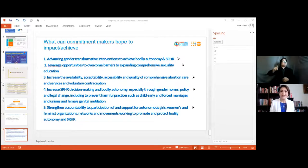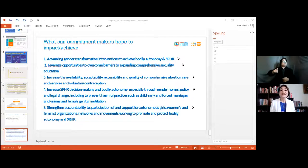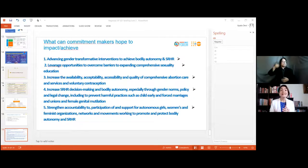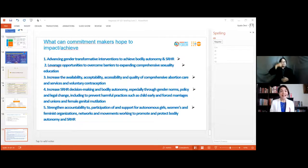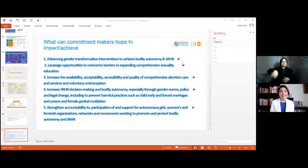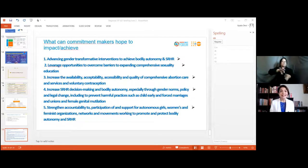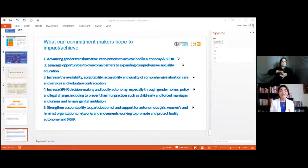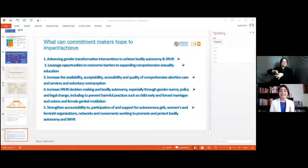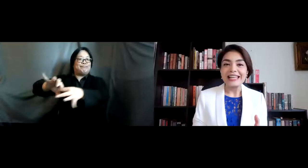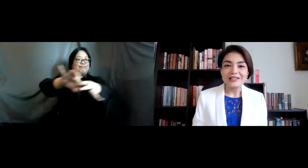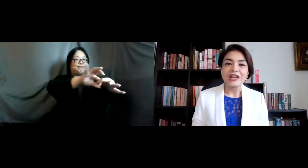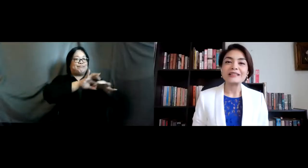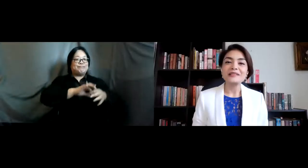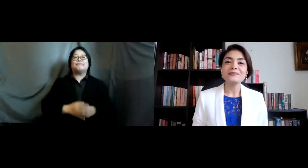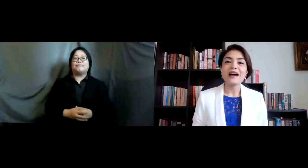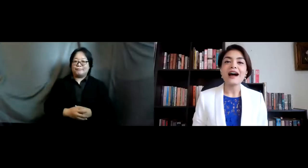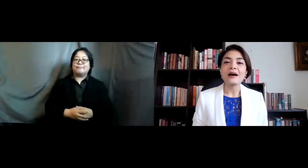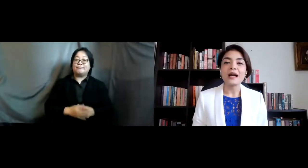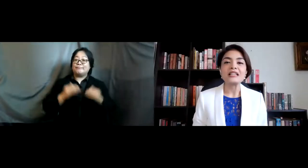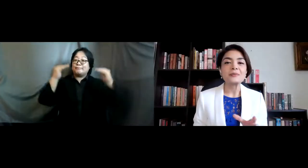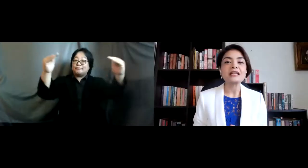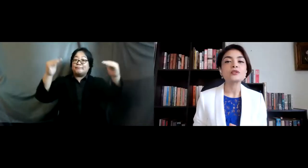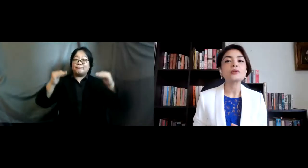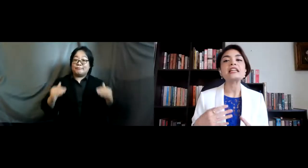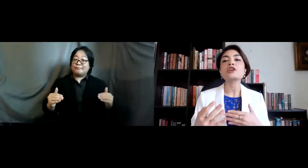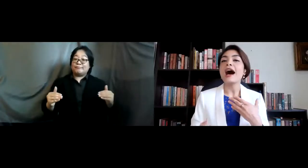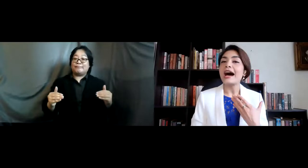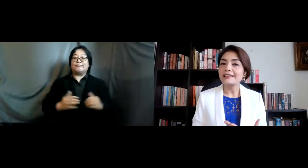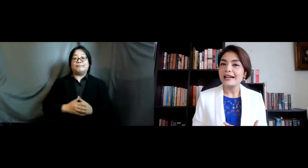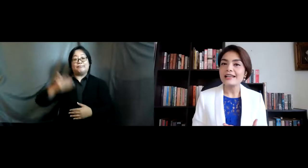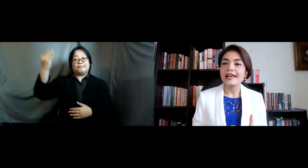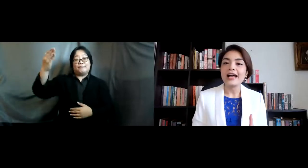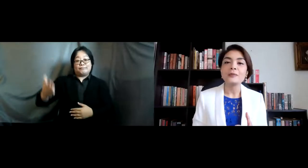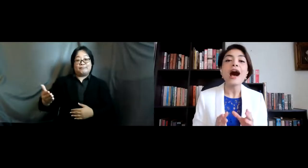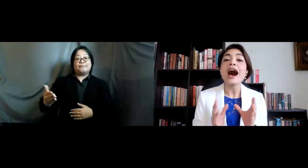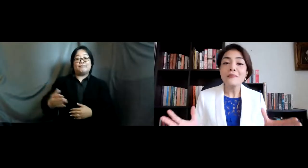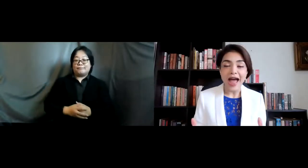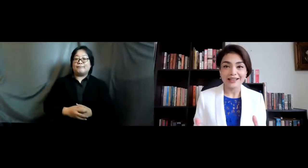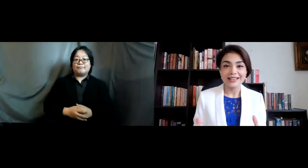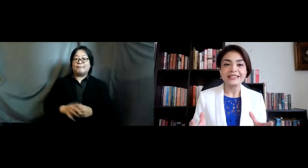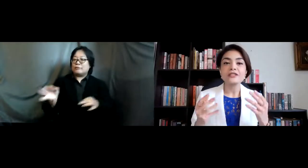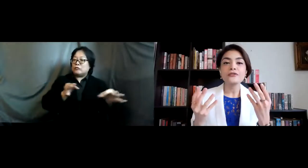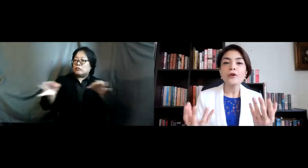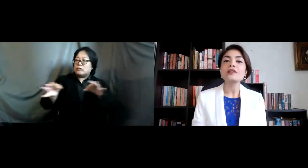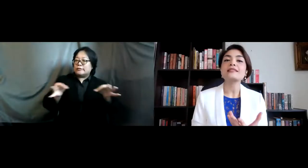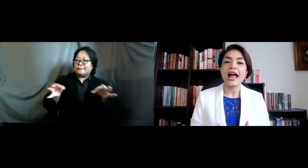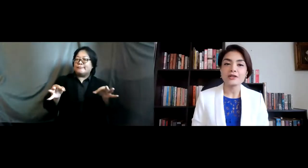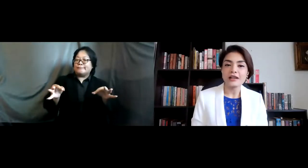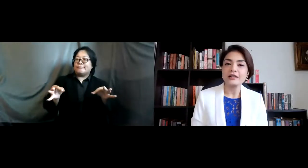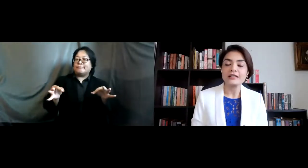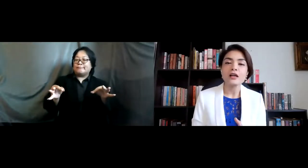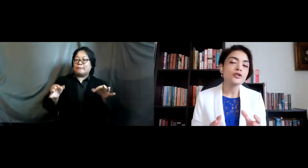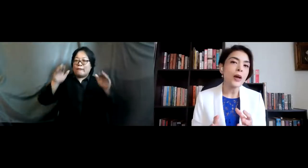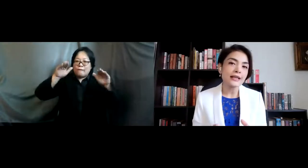next ladies and gentlemen our upcoming speakers will each highlight and help unpack these focused